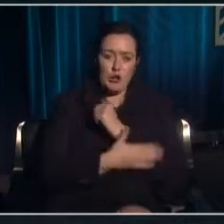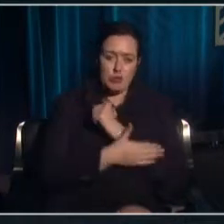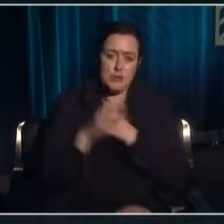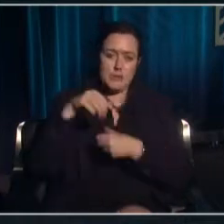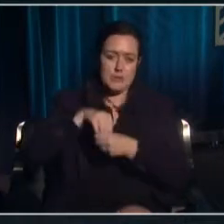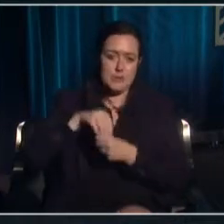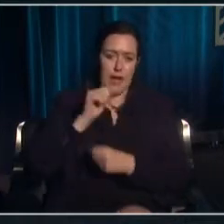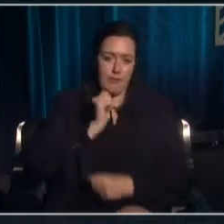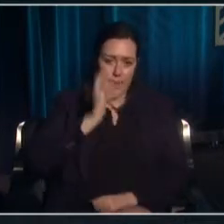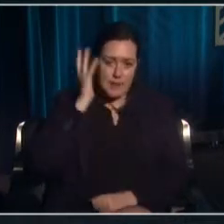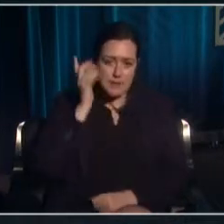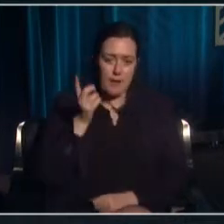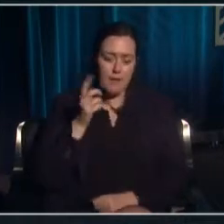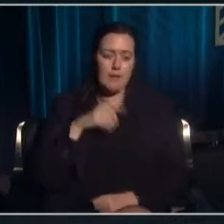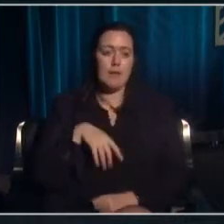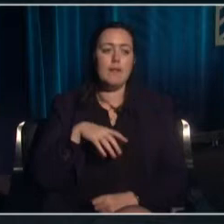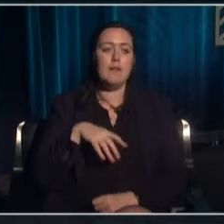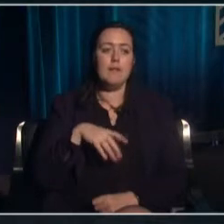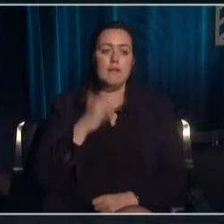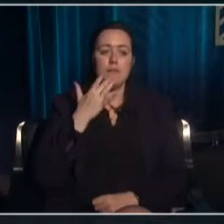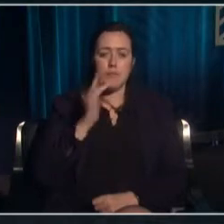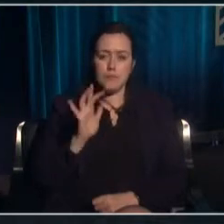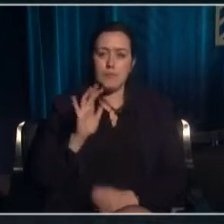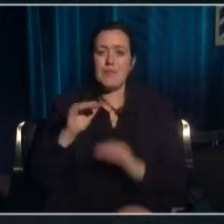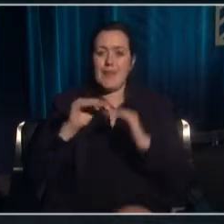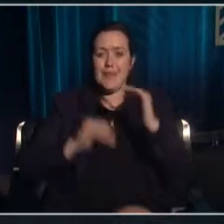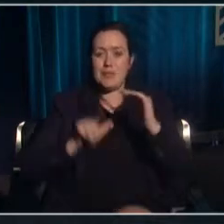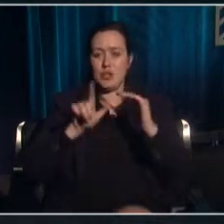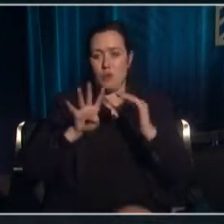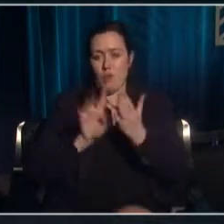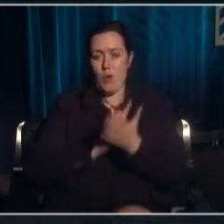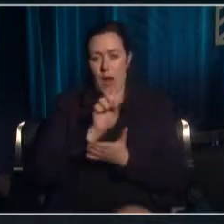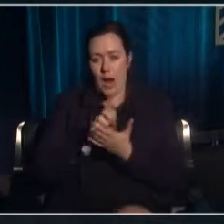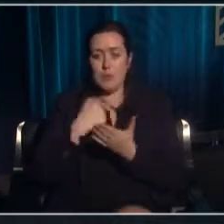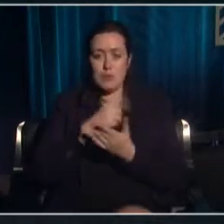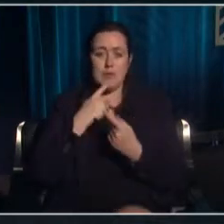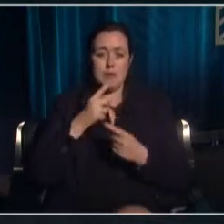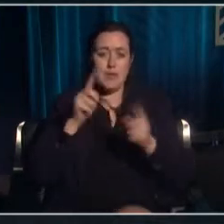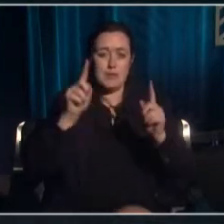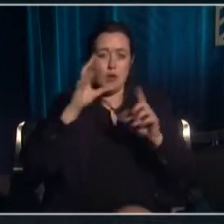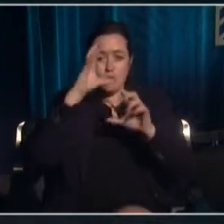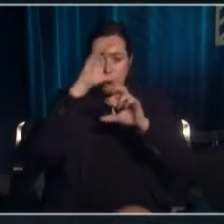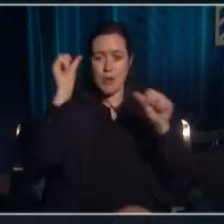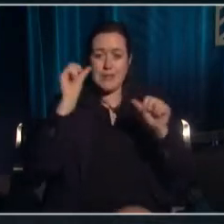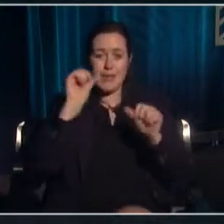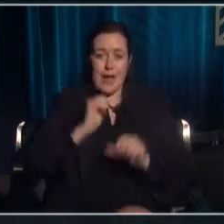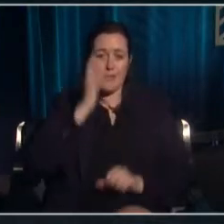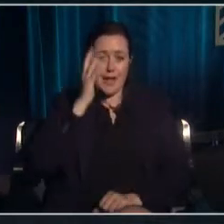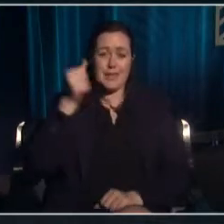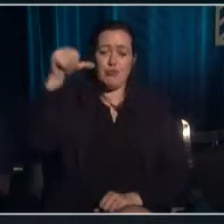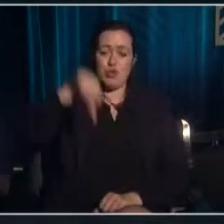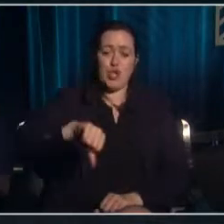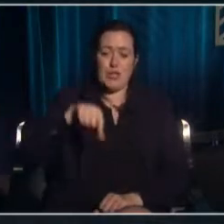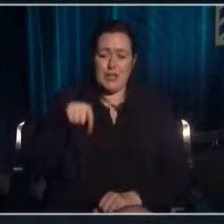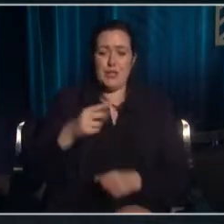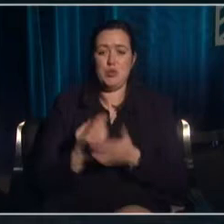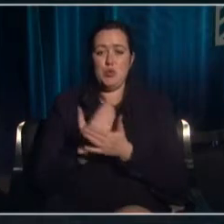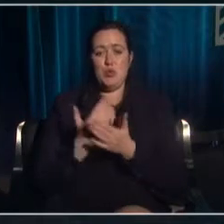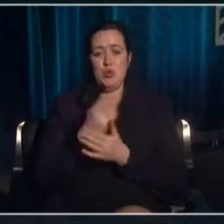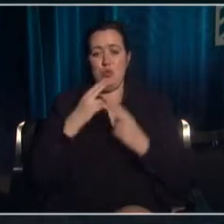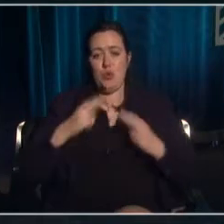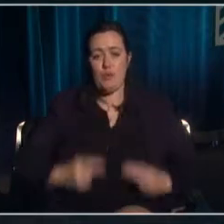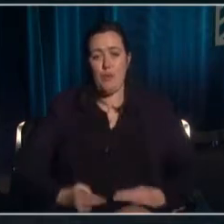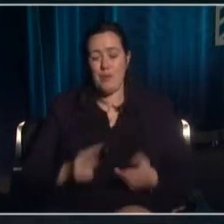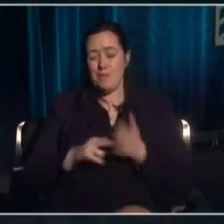And fortunately, in less than 24 hours, we were successful, and the president of Afghanistan rejected this new uniform. So there's no